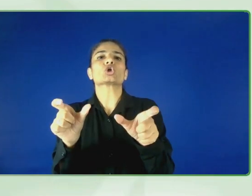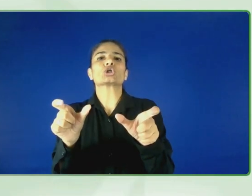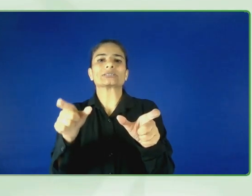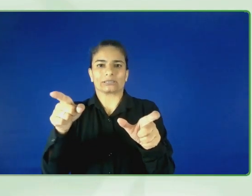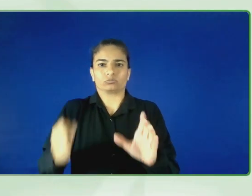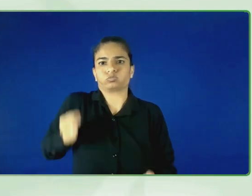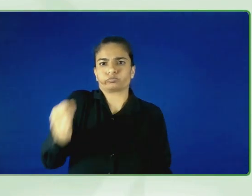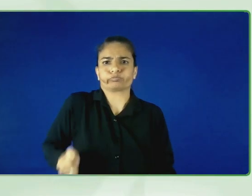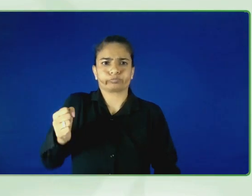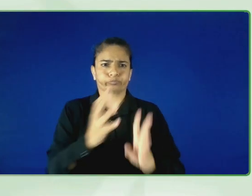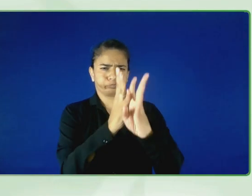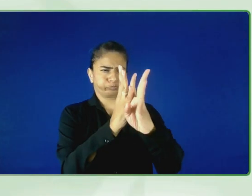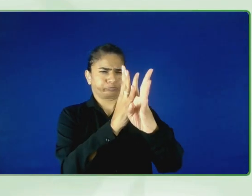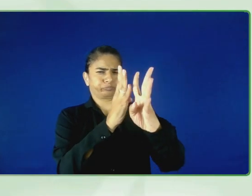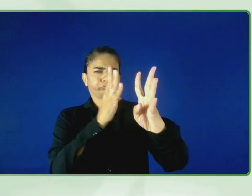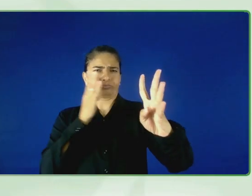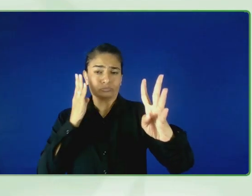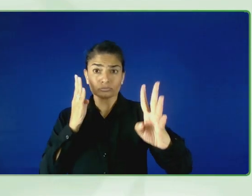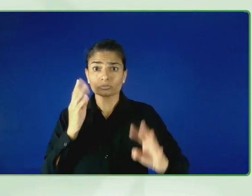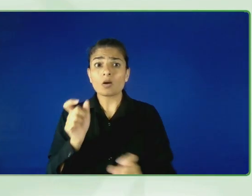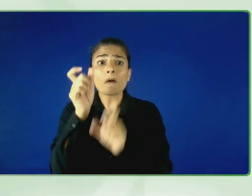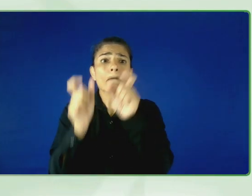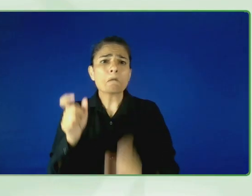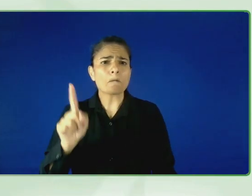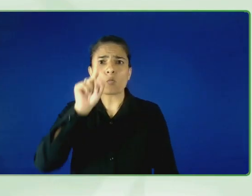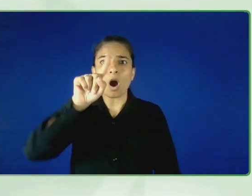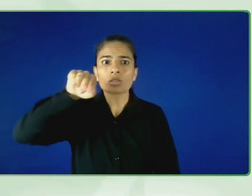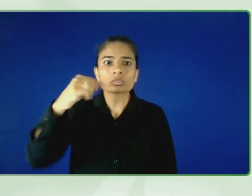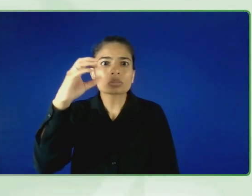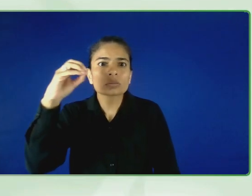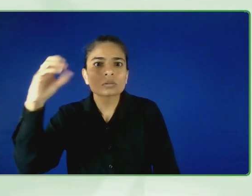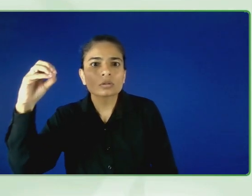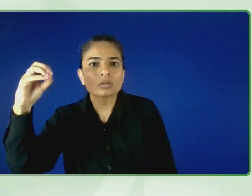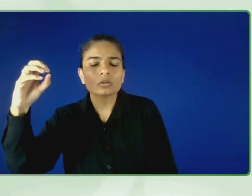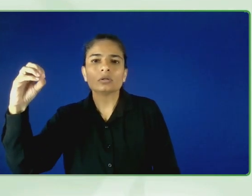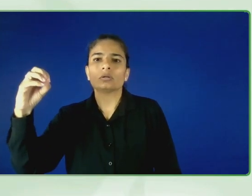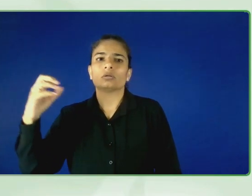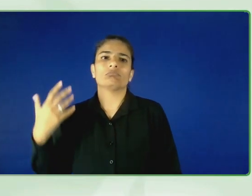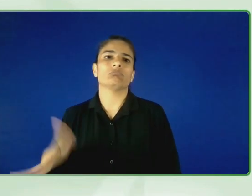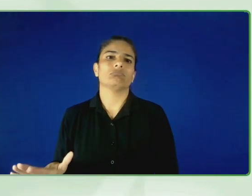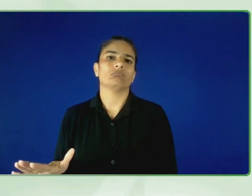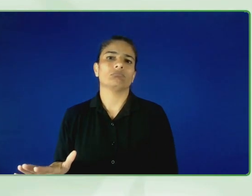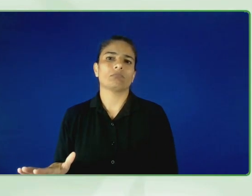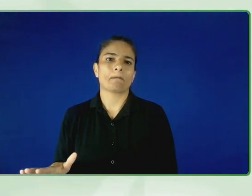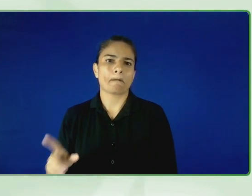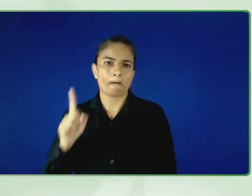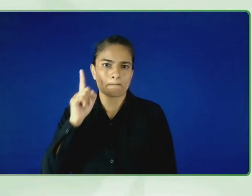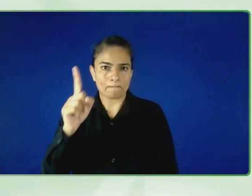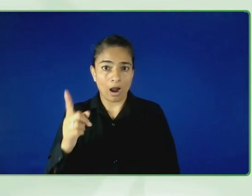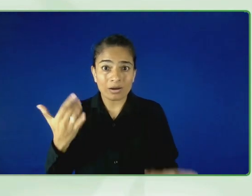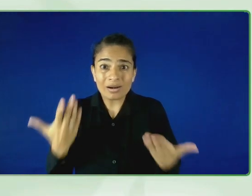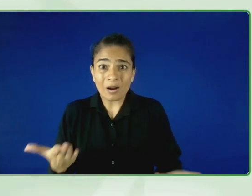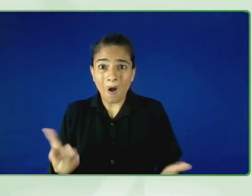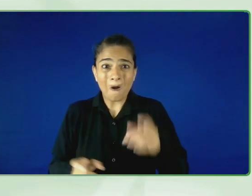here. Imagine the size of the group of people that come to visit these cities, 35